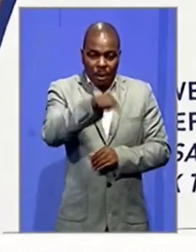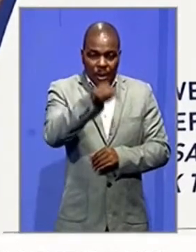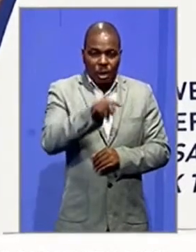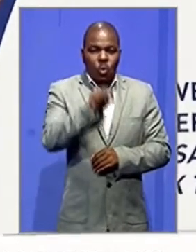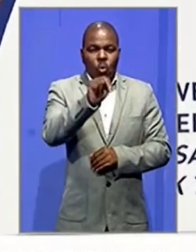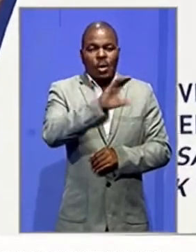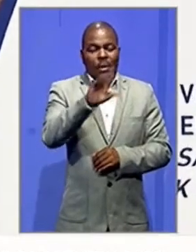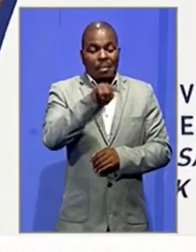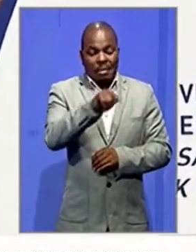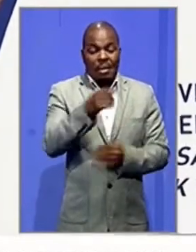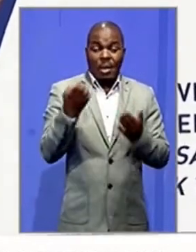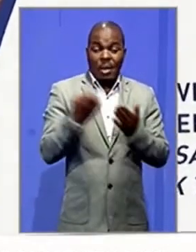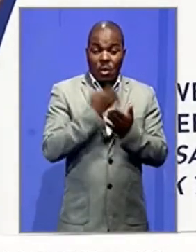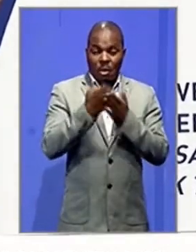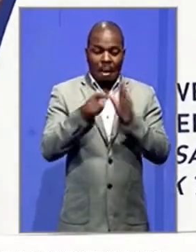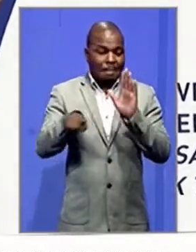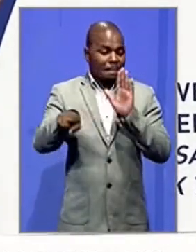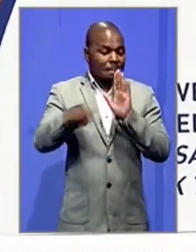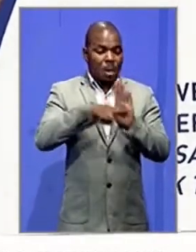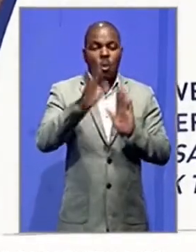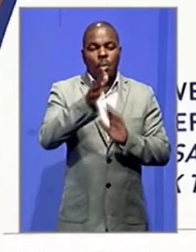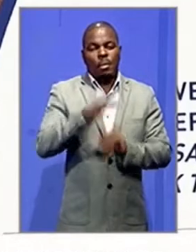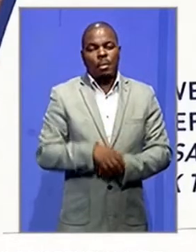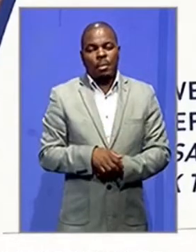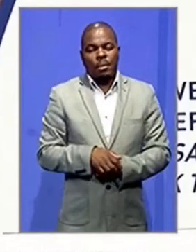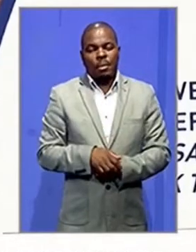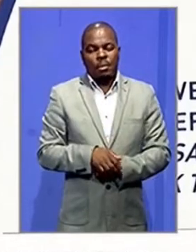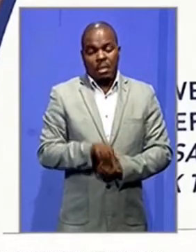have an economic impact. And if we can't